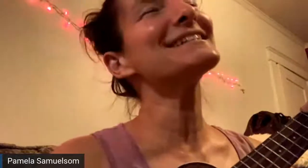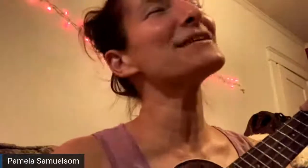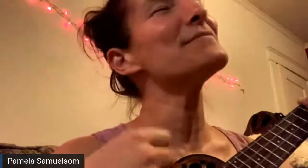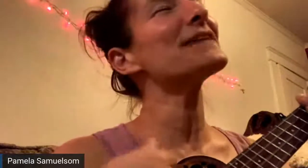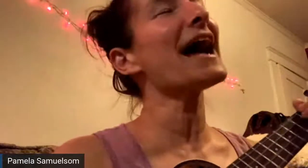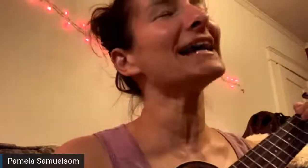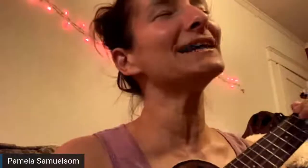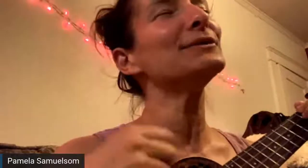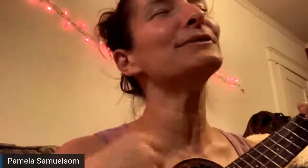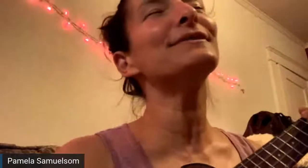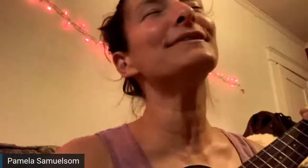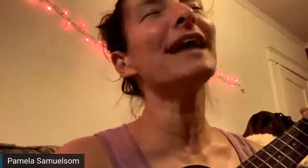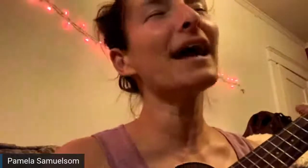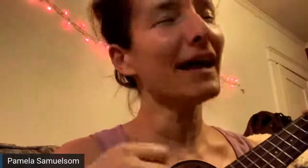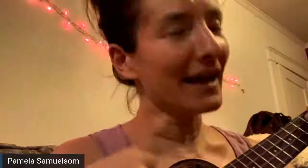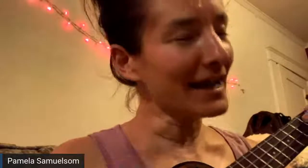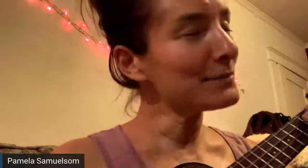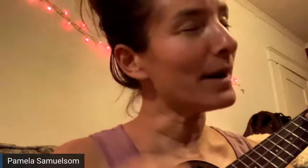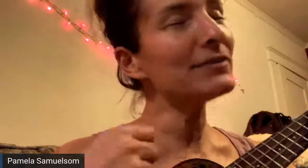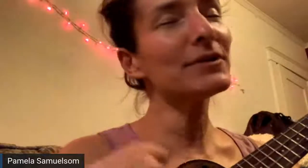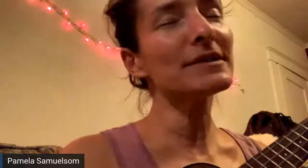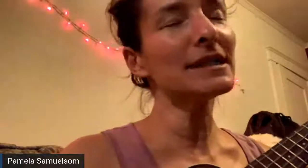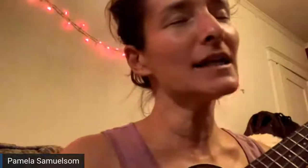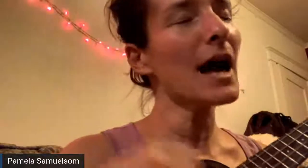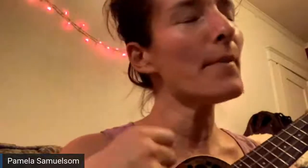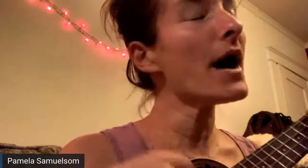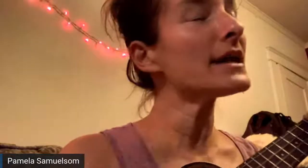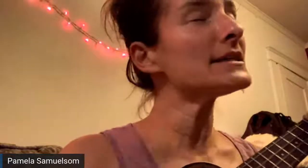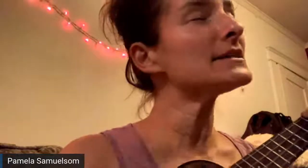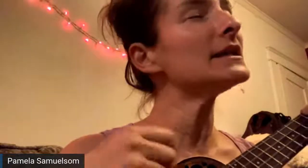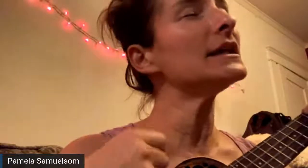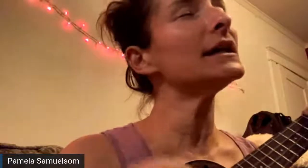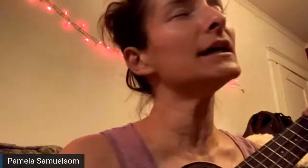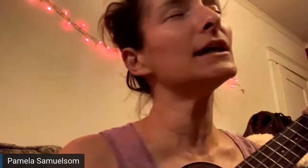Fantasma de sombra y luna, espantos y